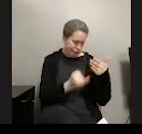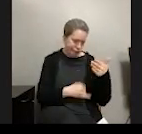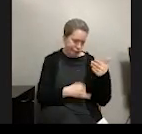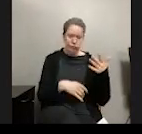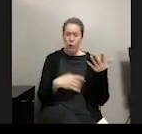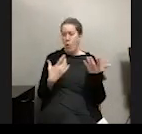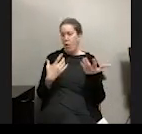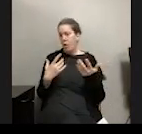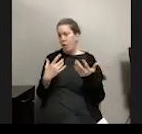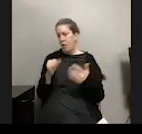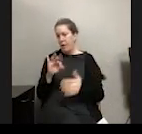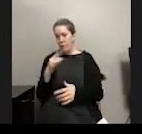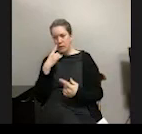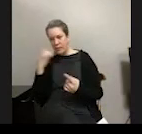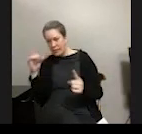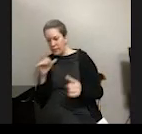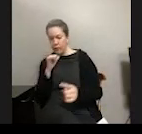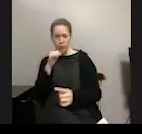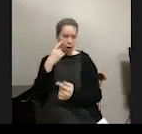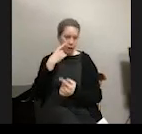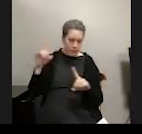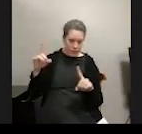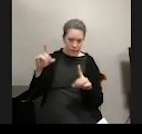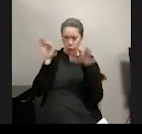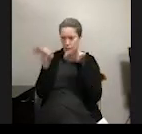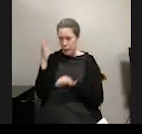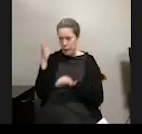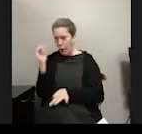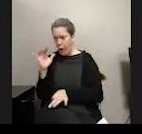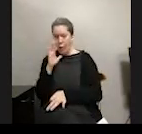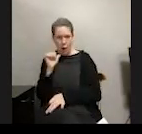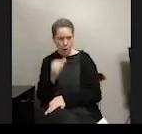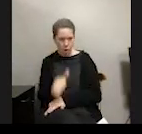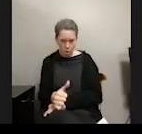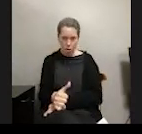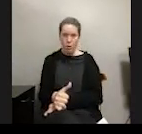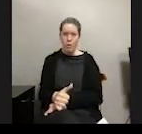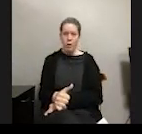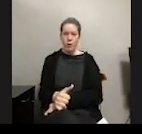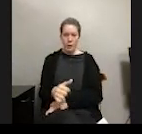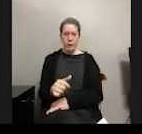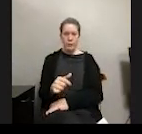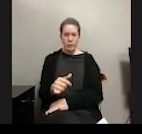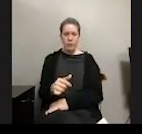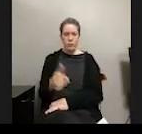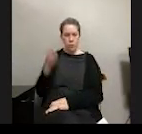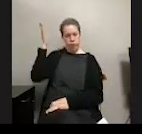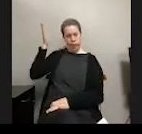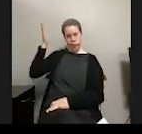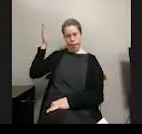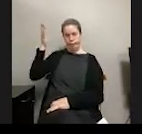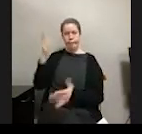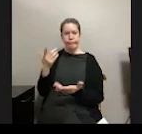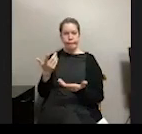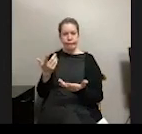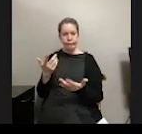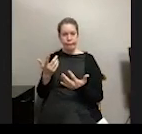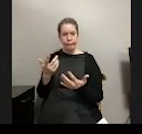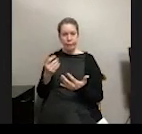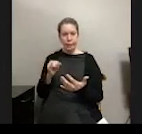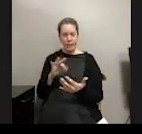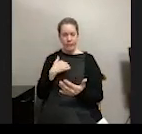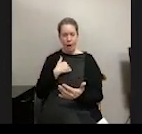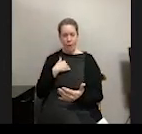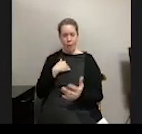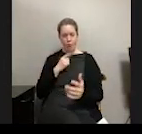trying to dig deep on how these projects came to be and getting the artist to be front and center and public facing. So if I'm a viewer walking down the street